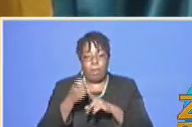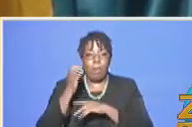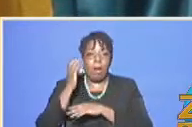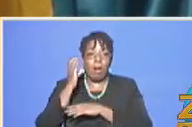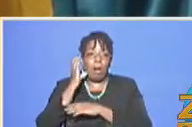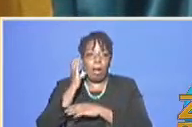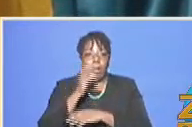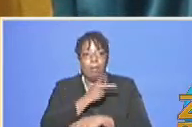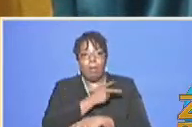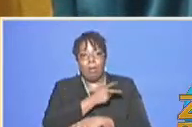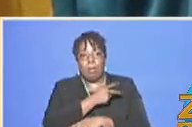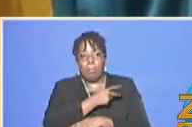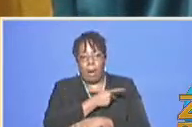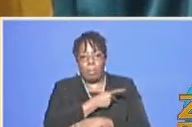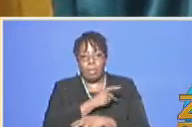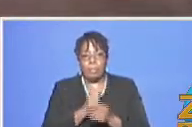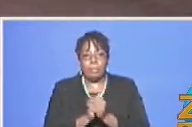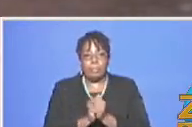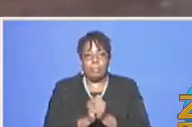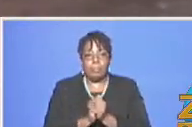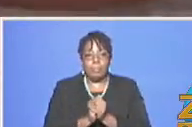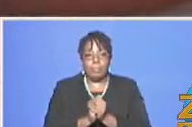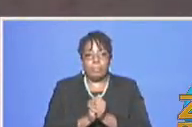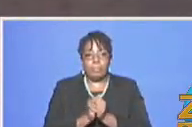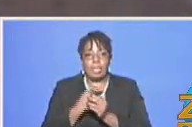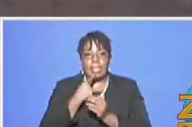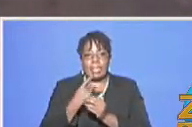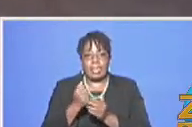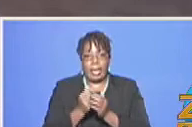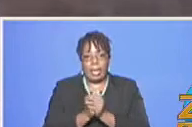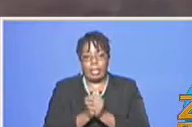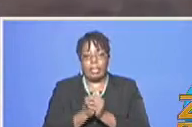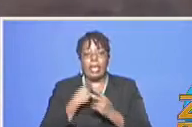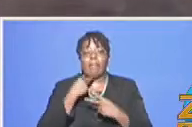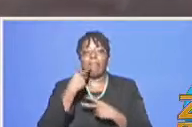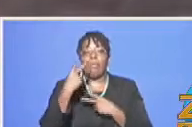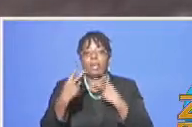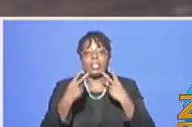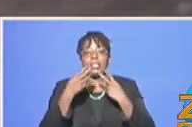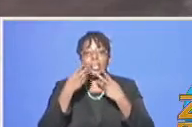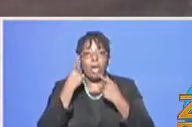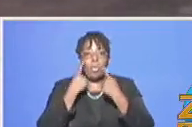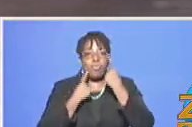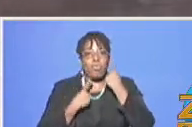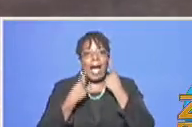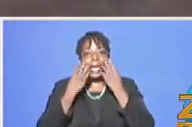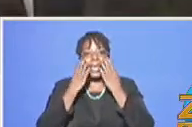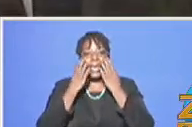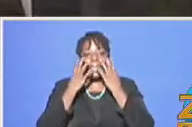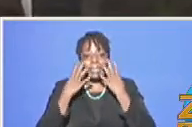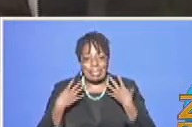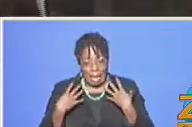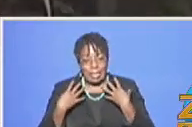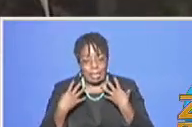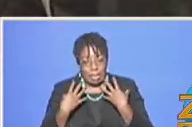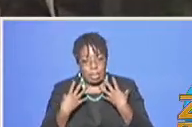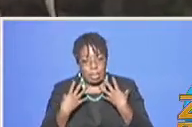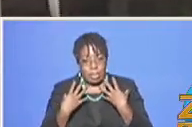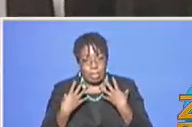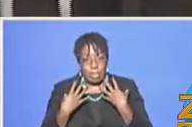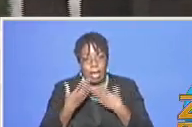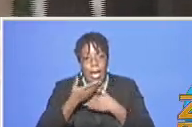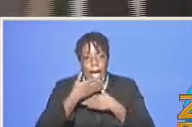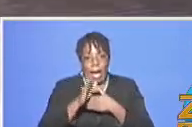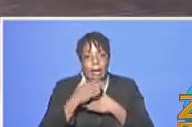Palma. Haiti fini! Their voices cracking in sadness and despair, followed